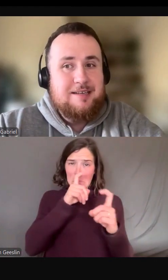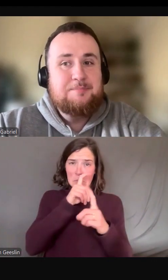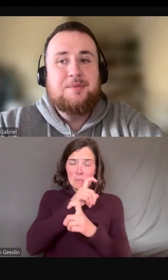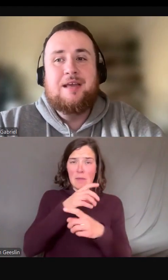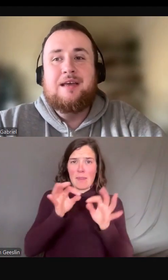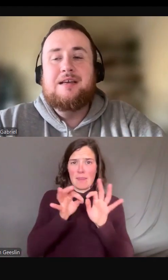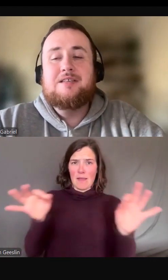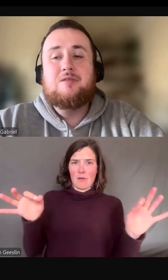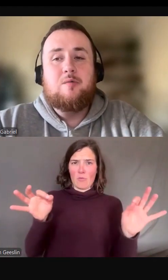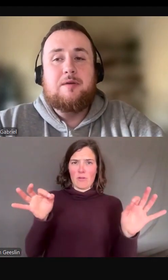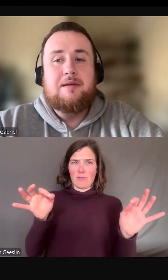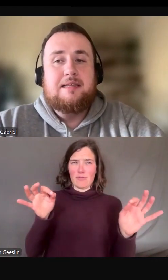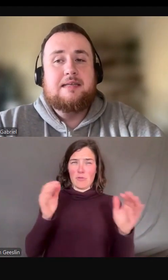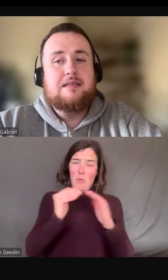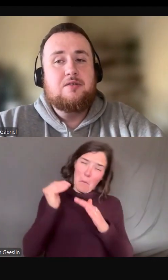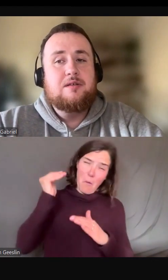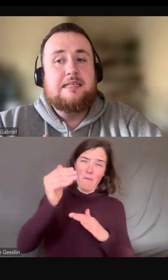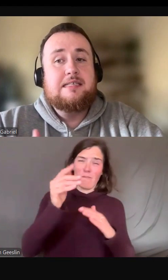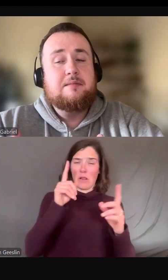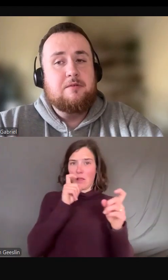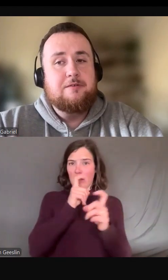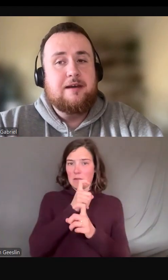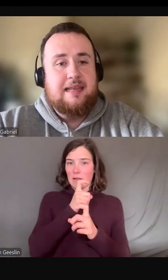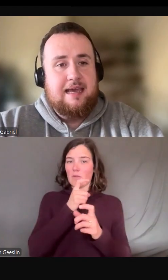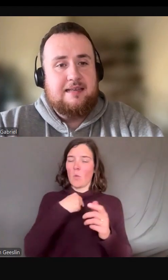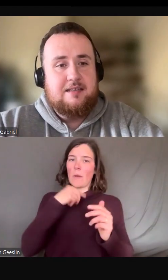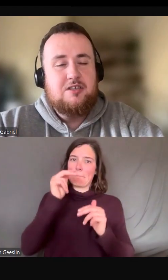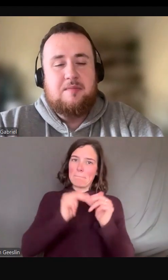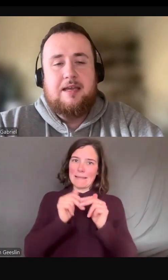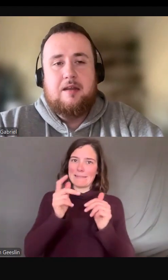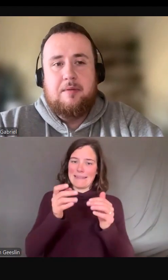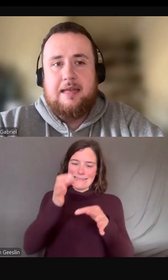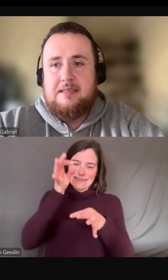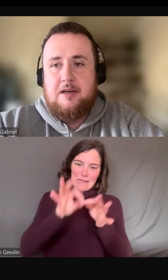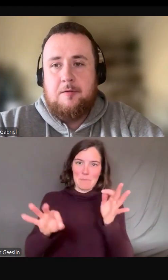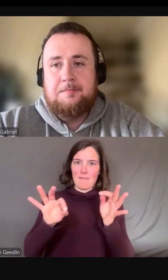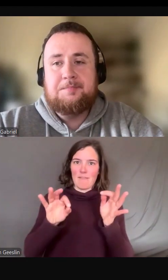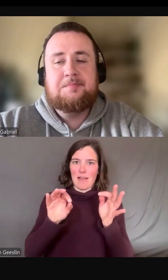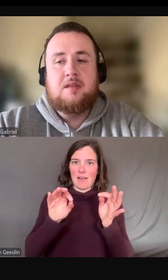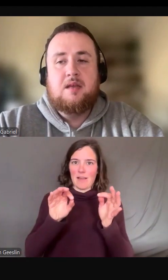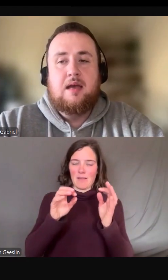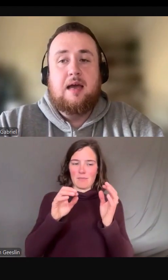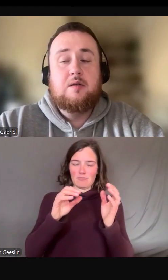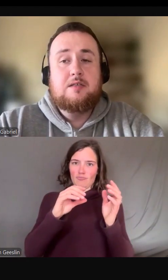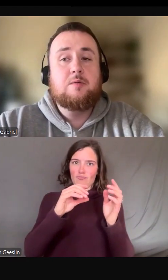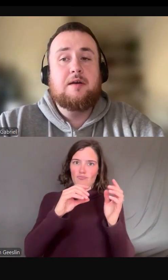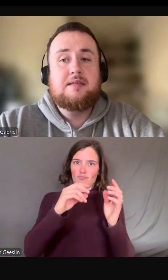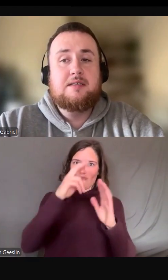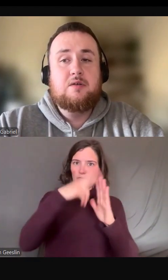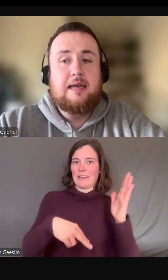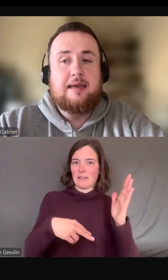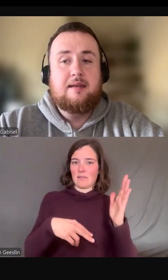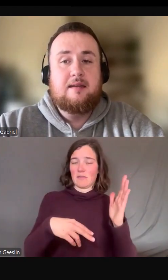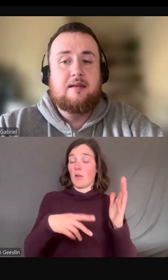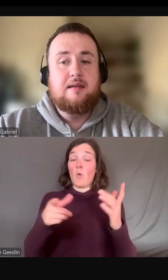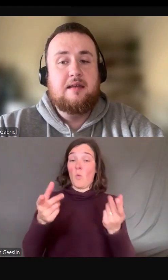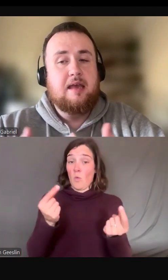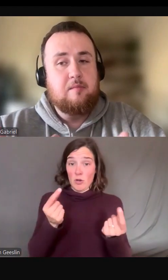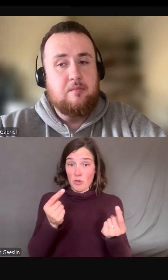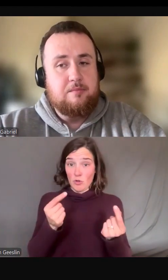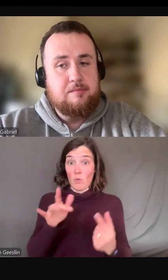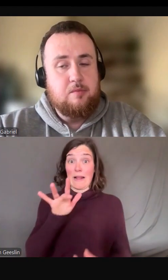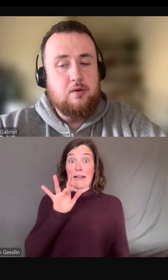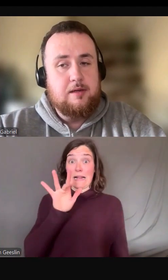point. So what we built is a tool to simplify text, just to make it a bit easier. How this works is you click it,